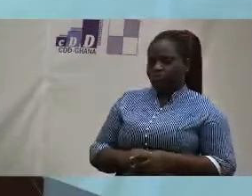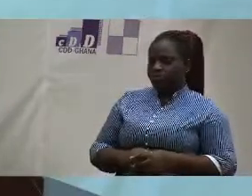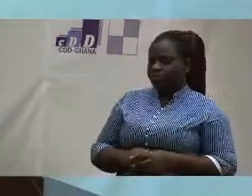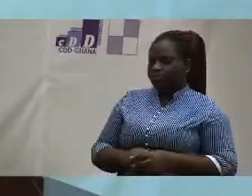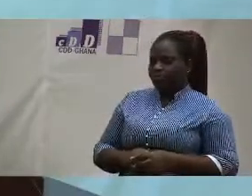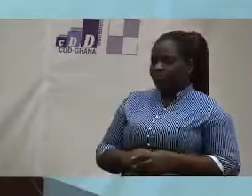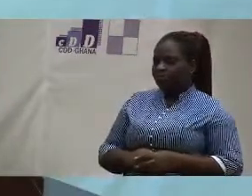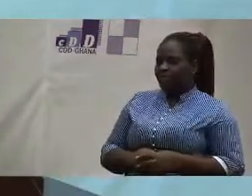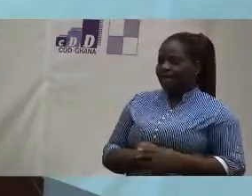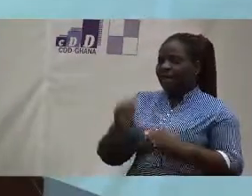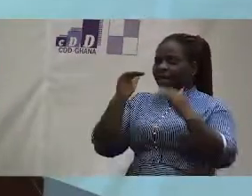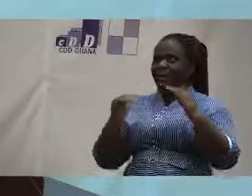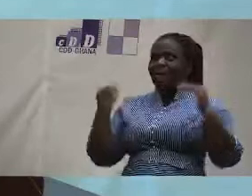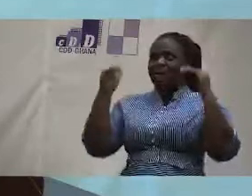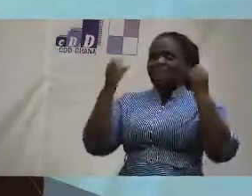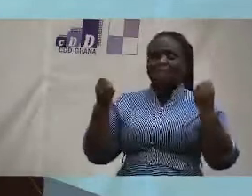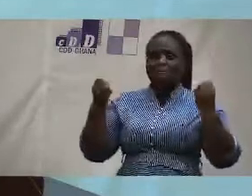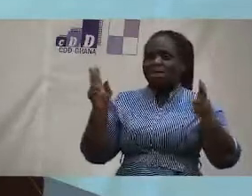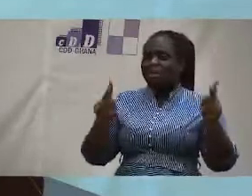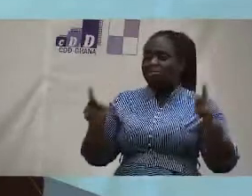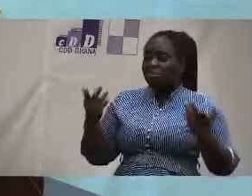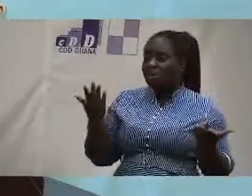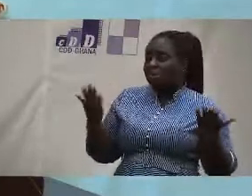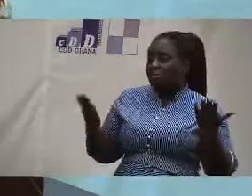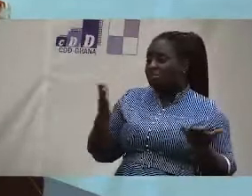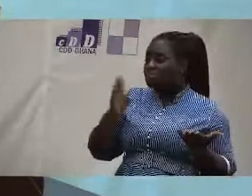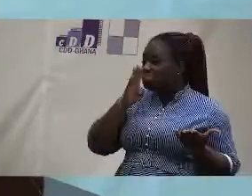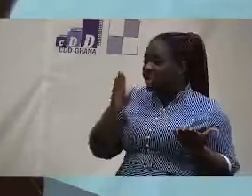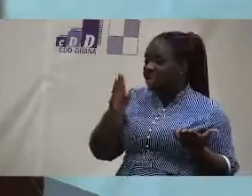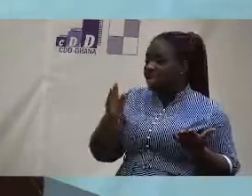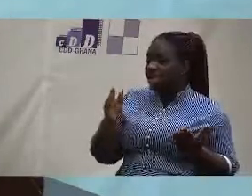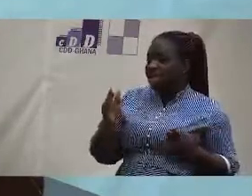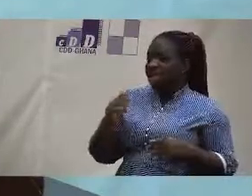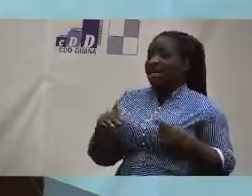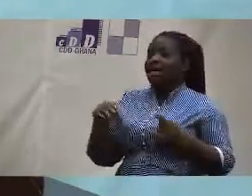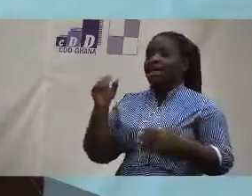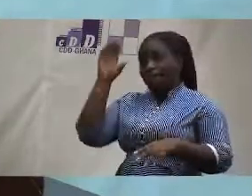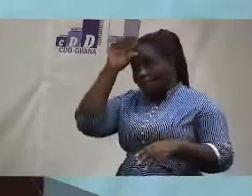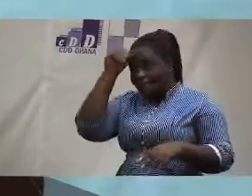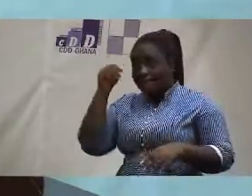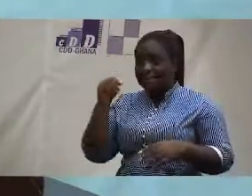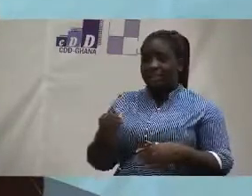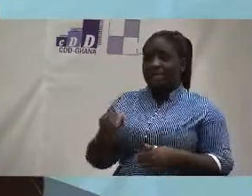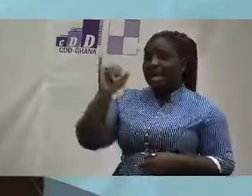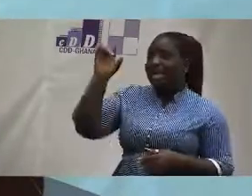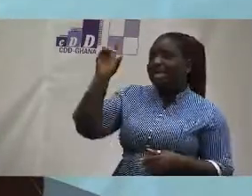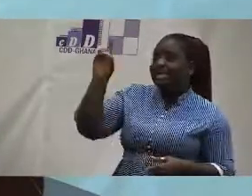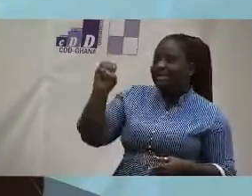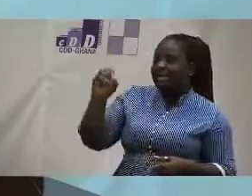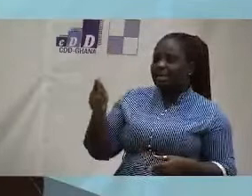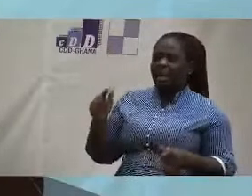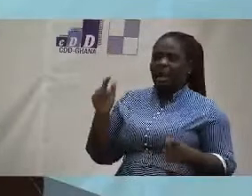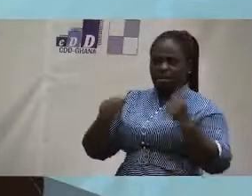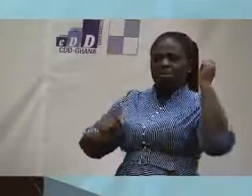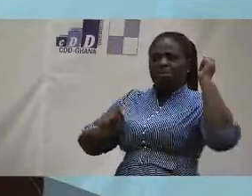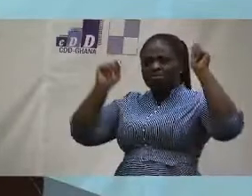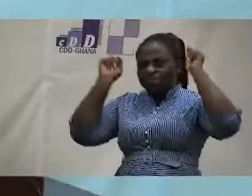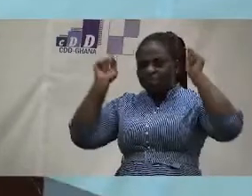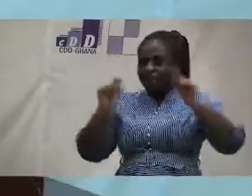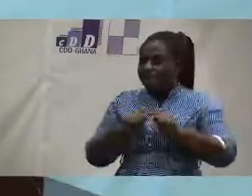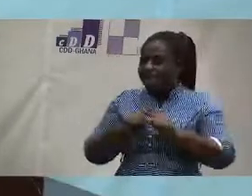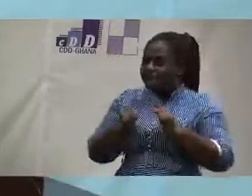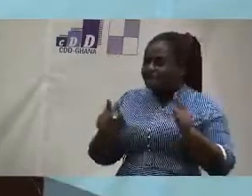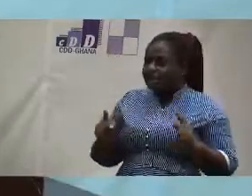at that level, many people, maybe Emmanuel Akwete, would have joined them to be protesting in Dakar. But what is important was